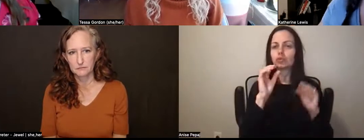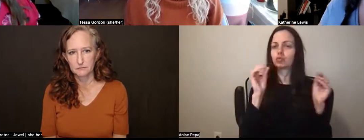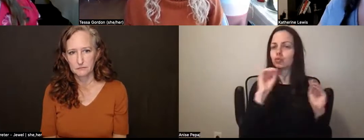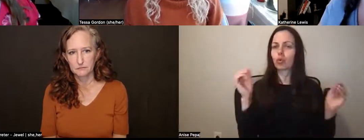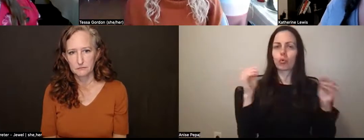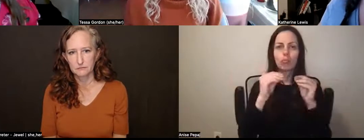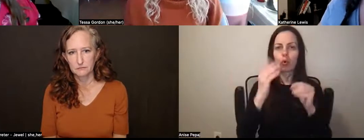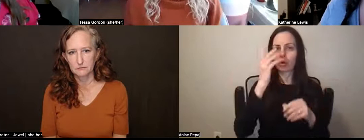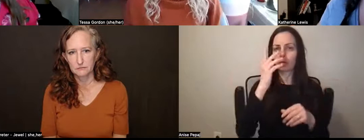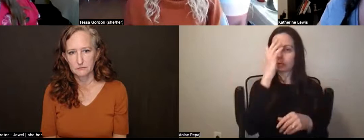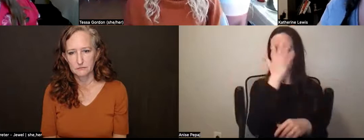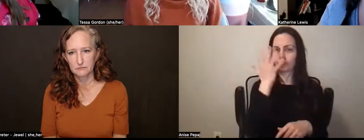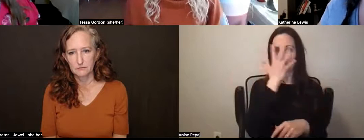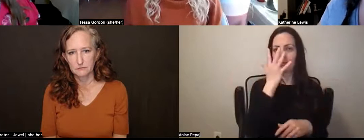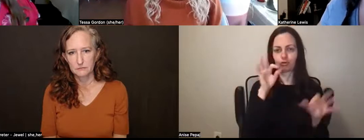know.